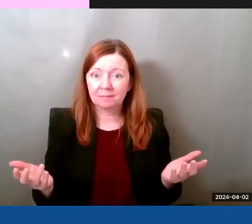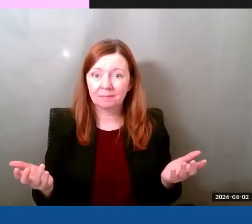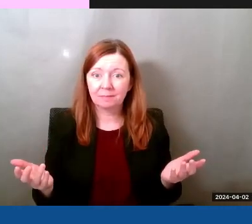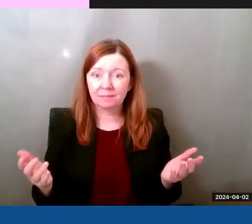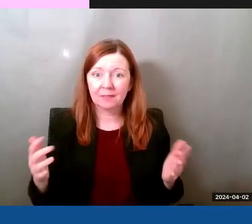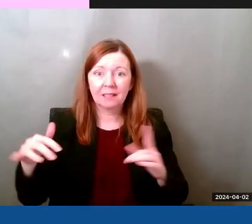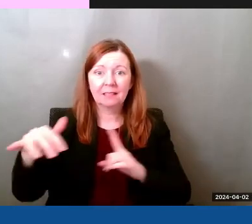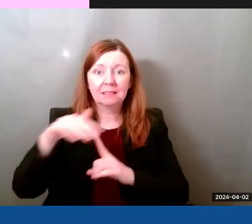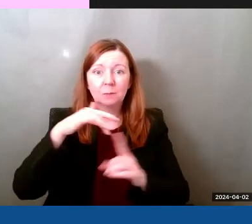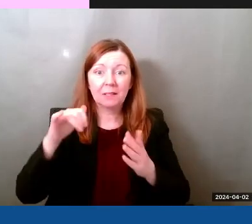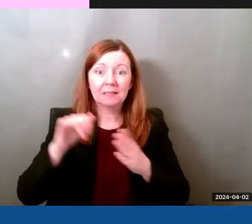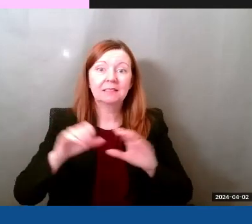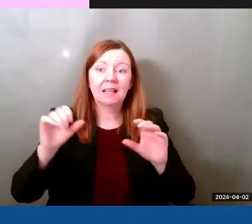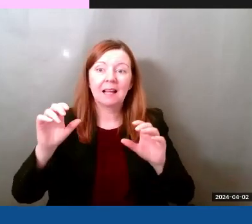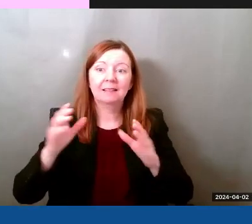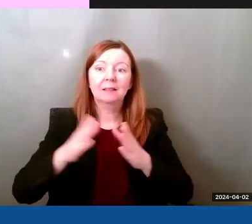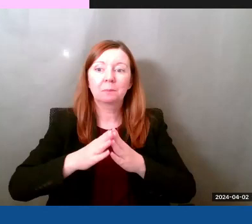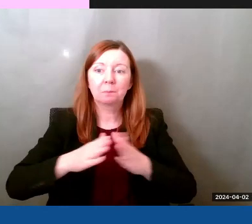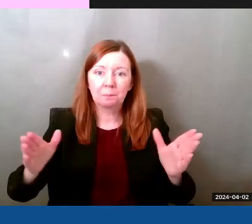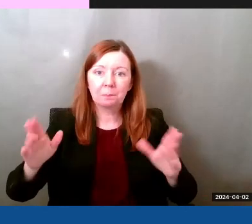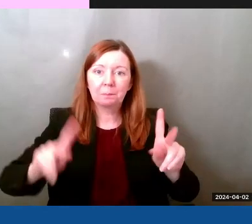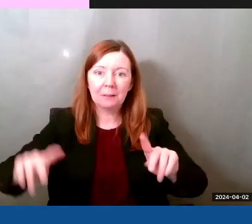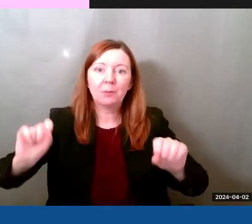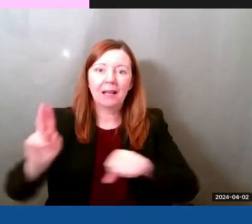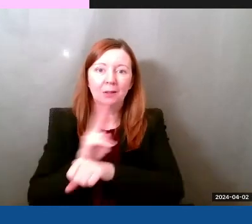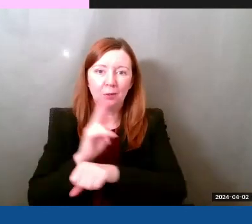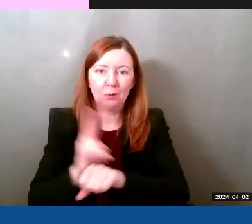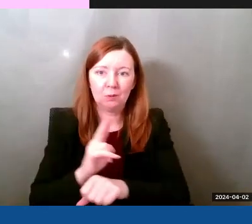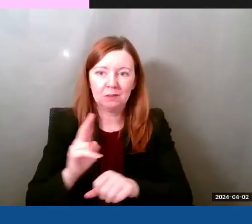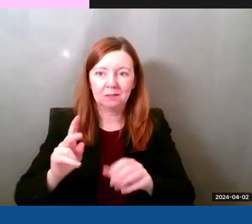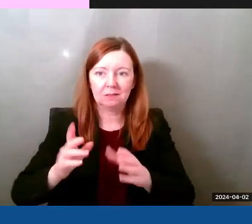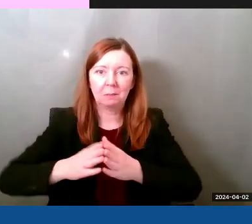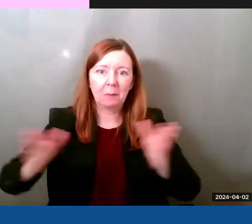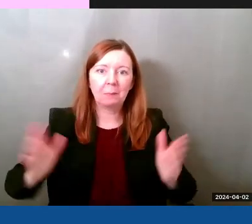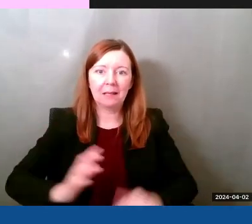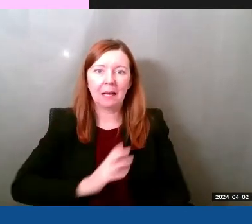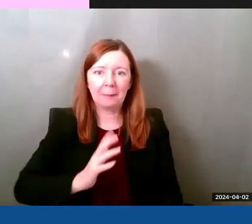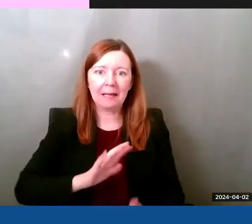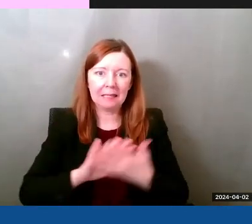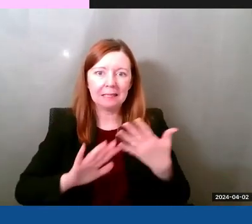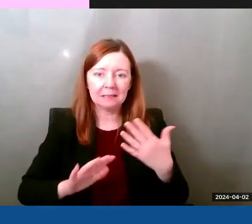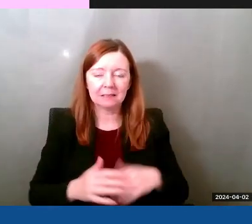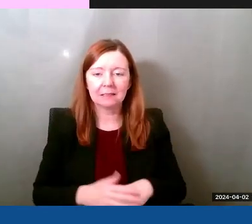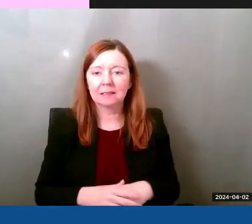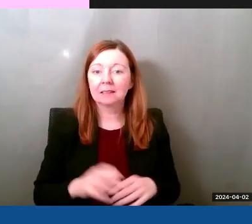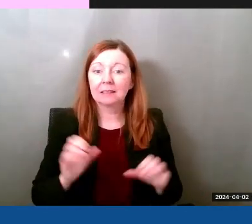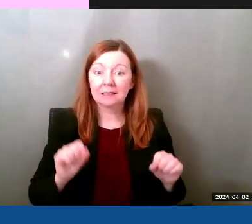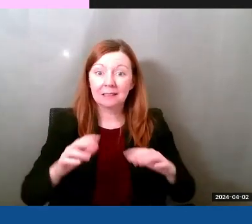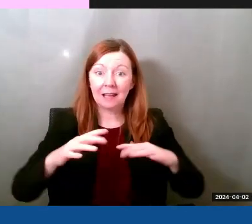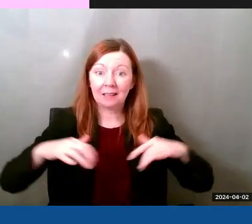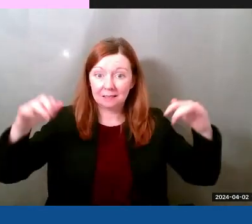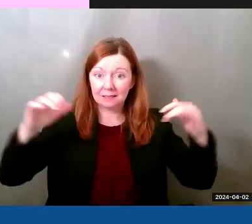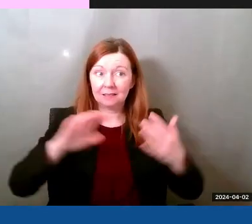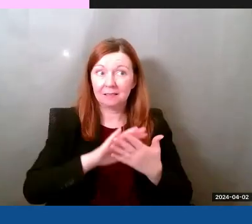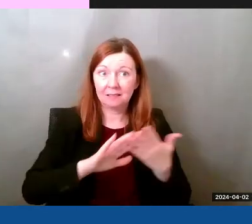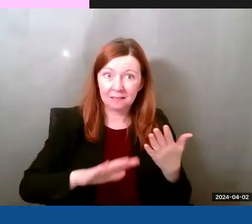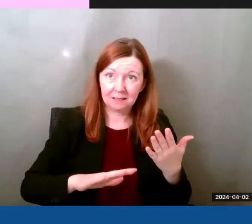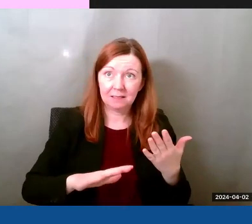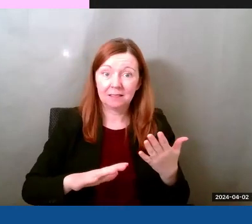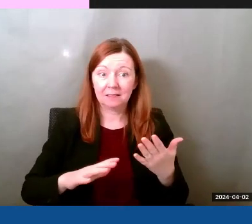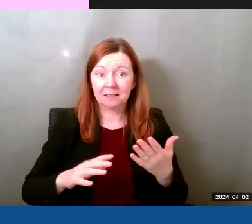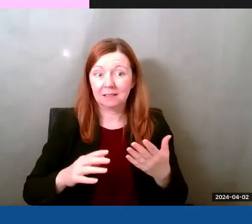spaces that could be put to public use or public amenities. And can these arena ops somehow get into